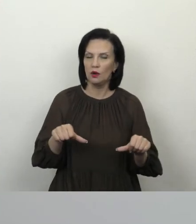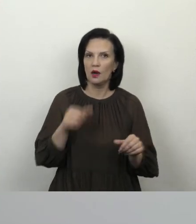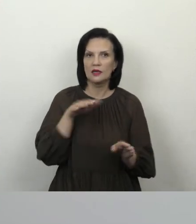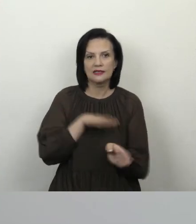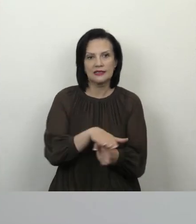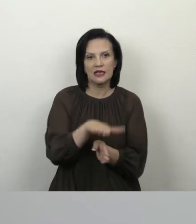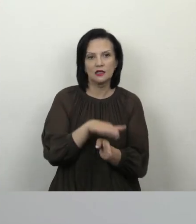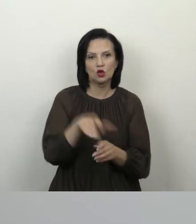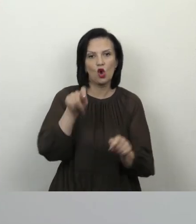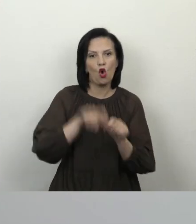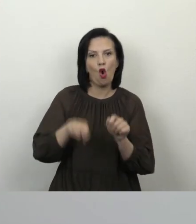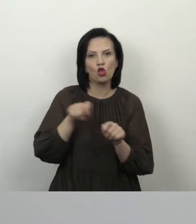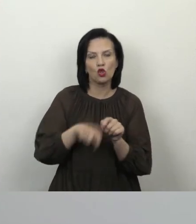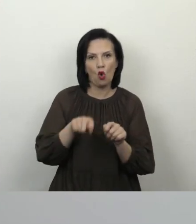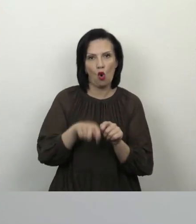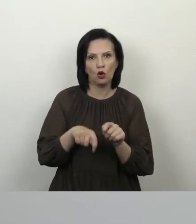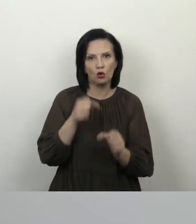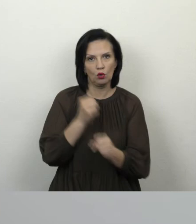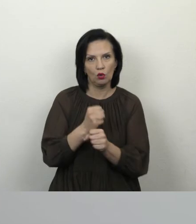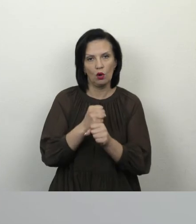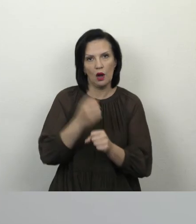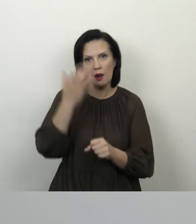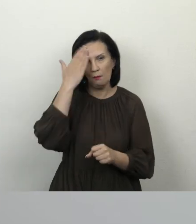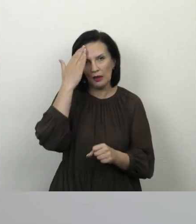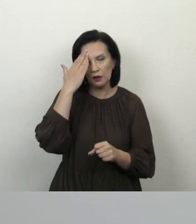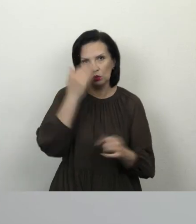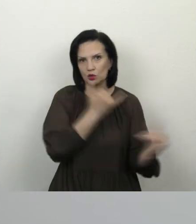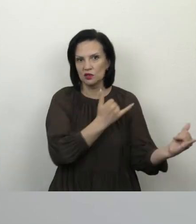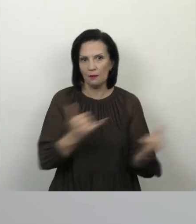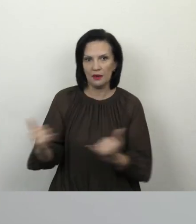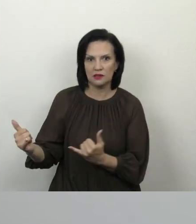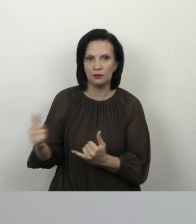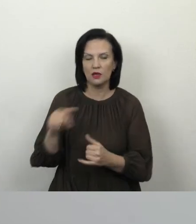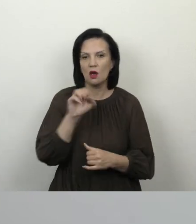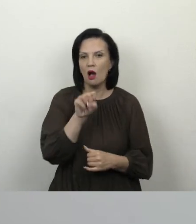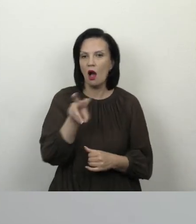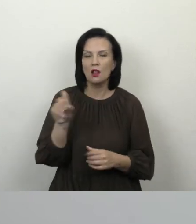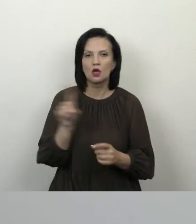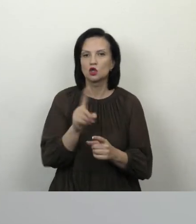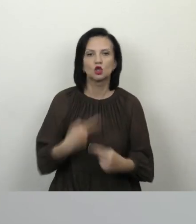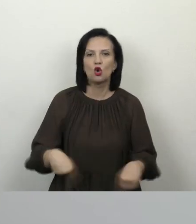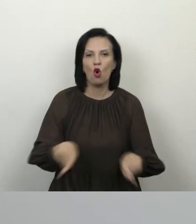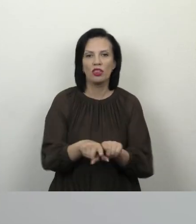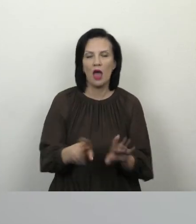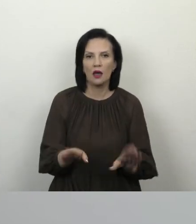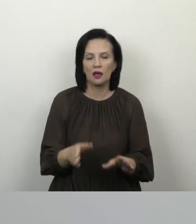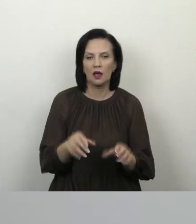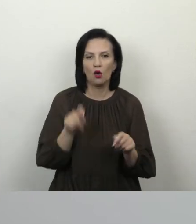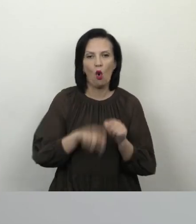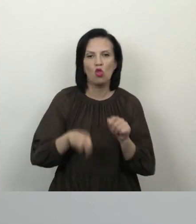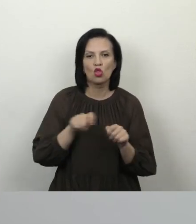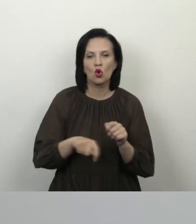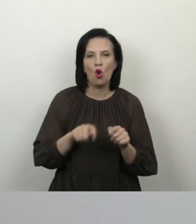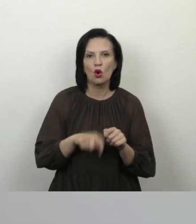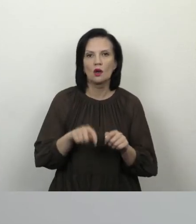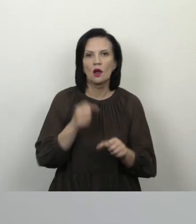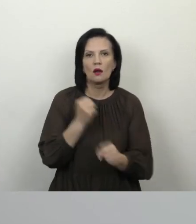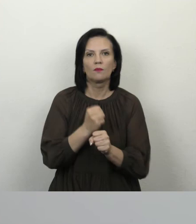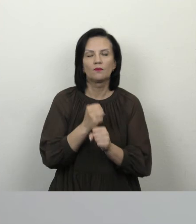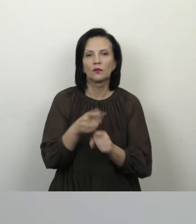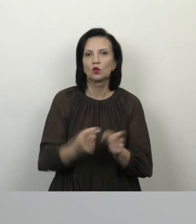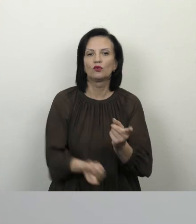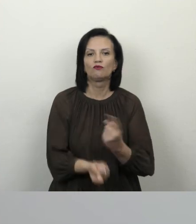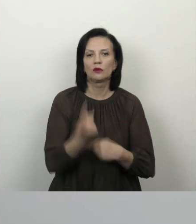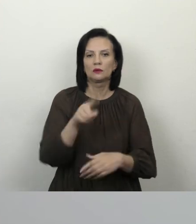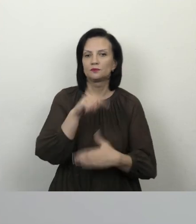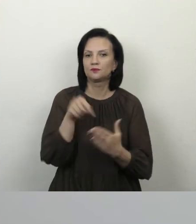CEC carries out the supervisory function and consultative function. But what is it, supervisory function